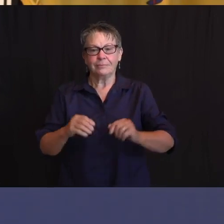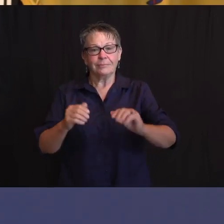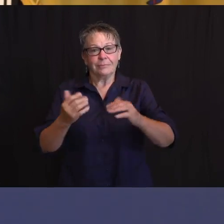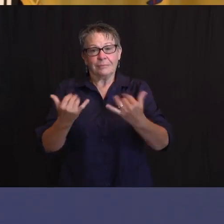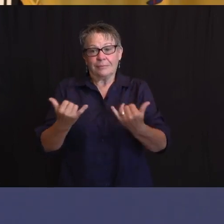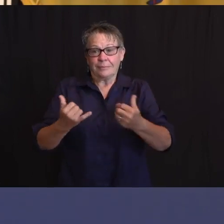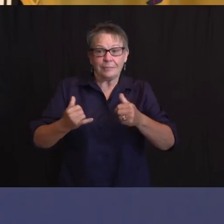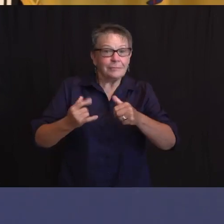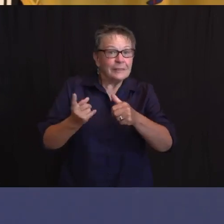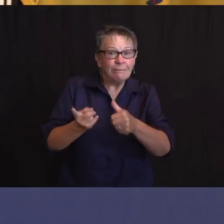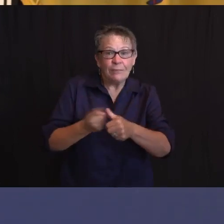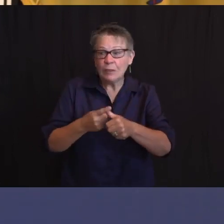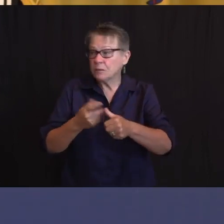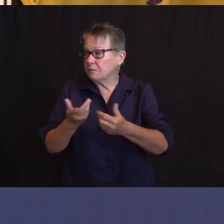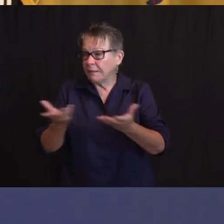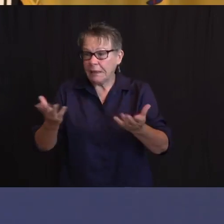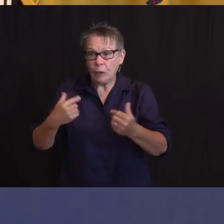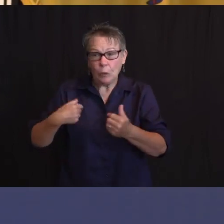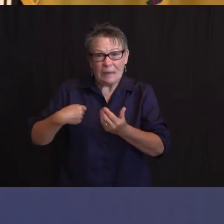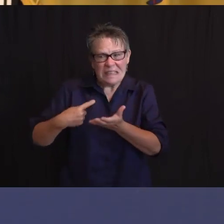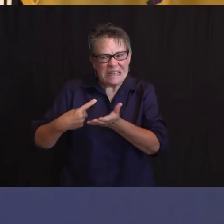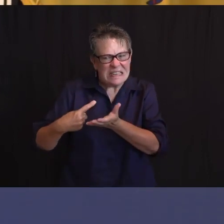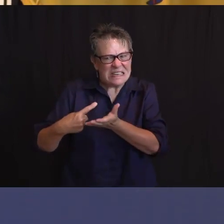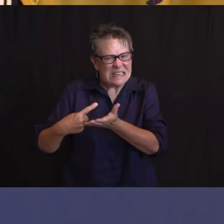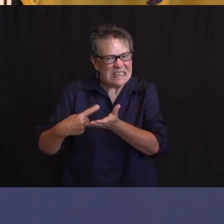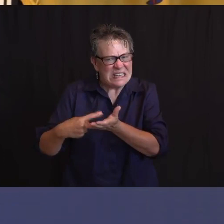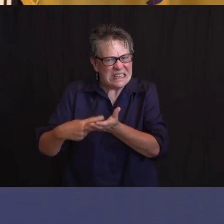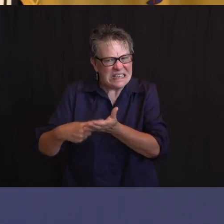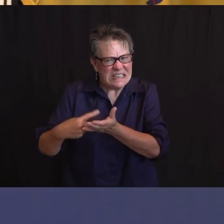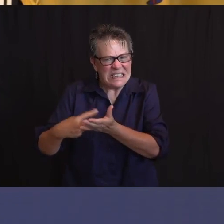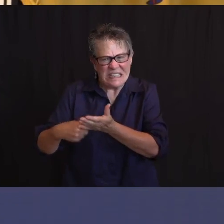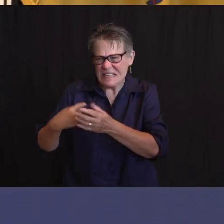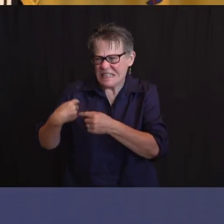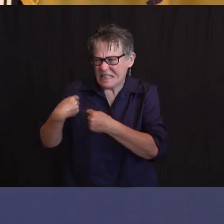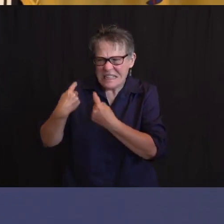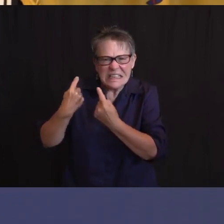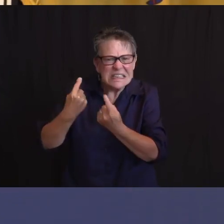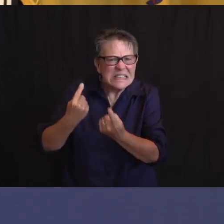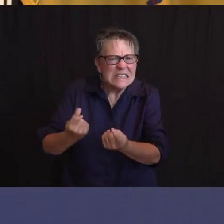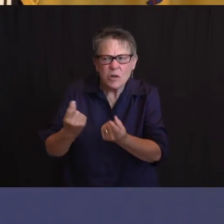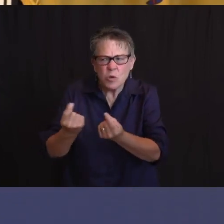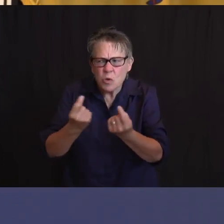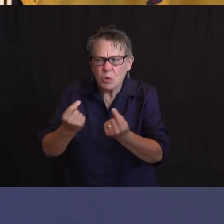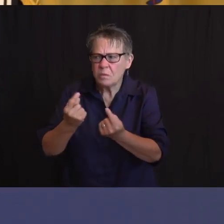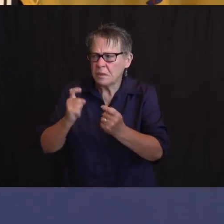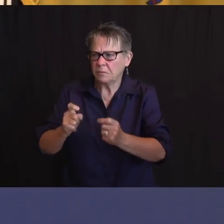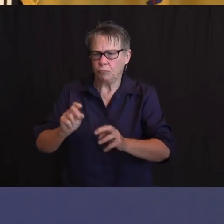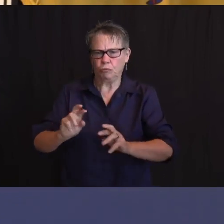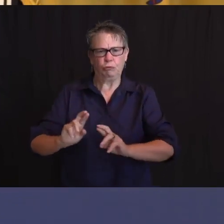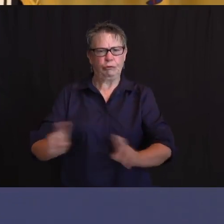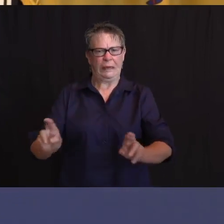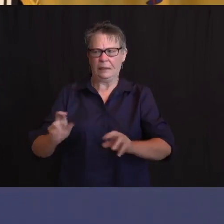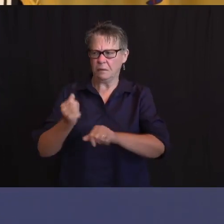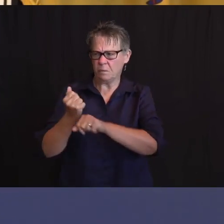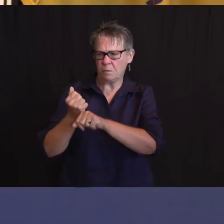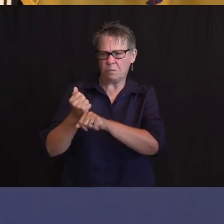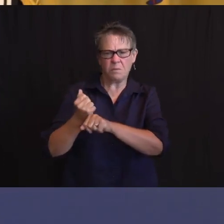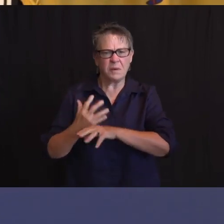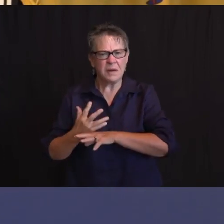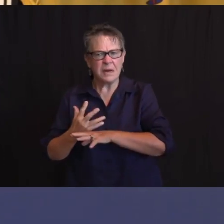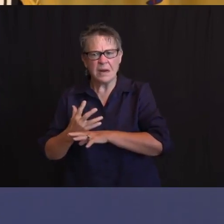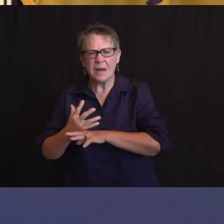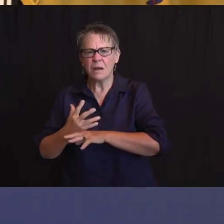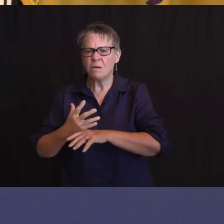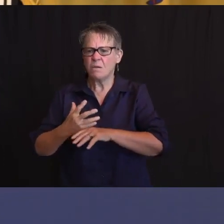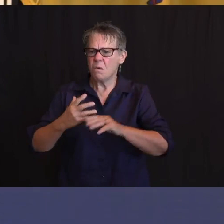and preparedness for, please God, Judy, it doesn't come, but the next outbreak. And a key piece of this is ensuring